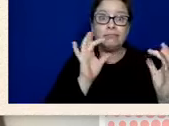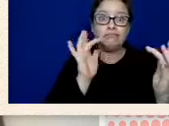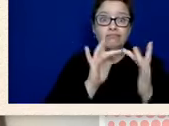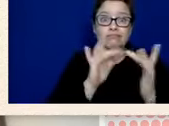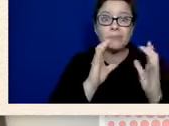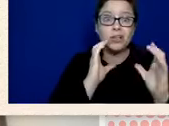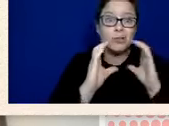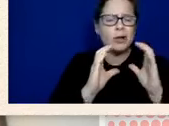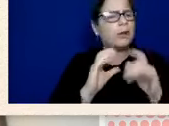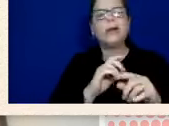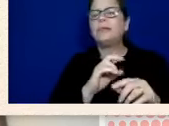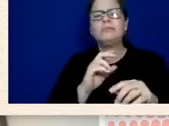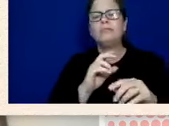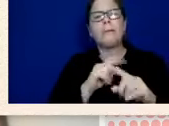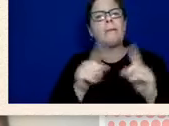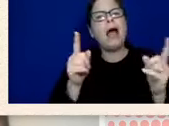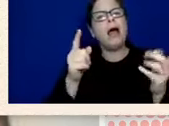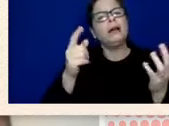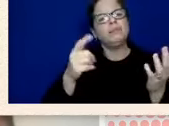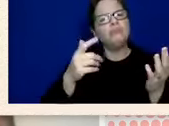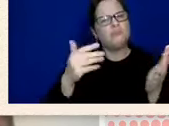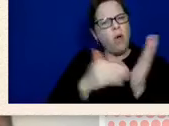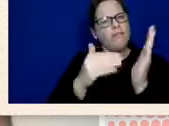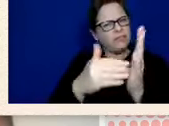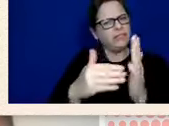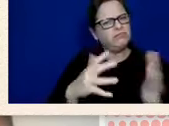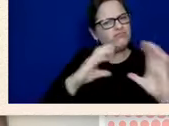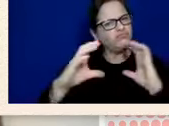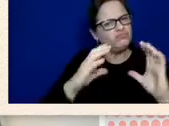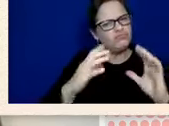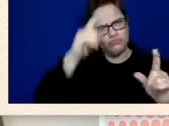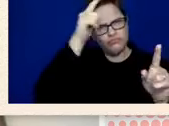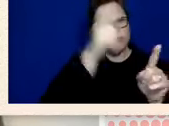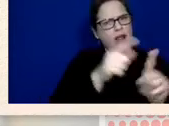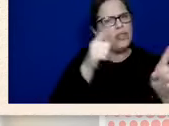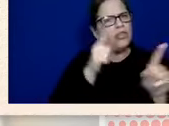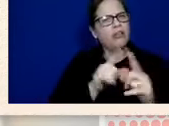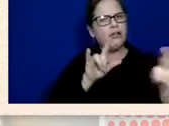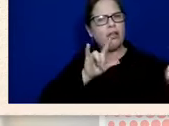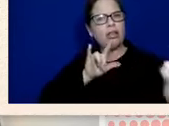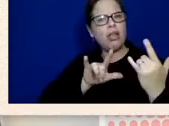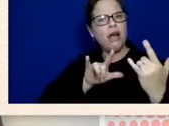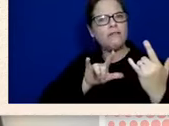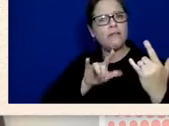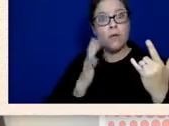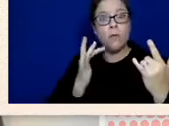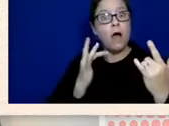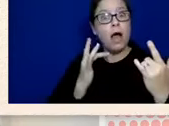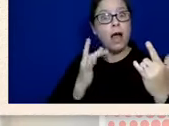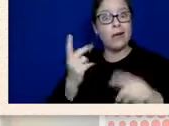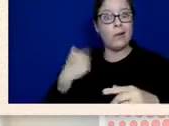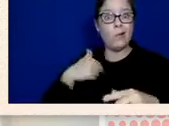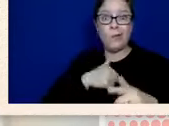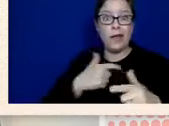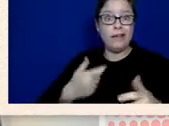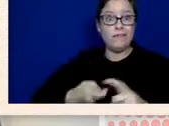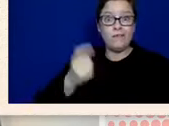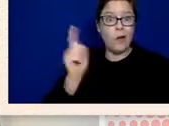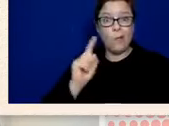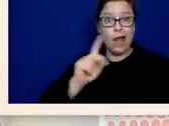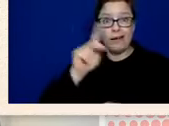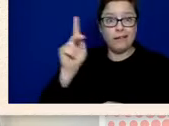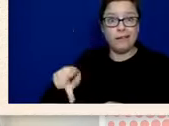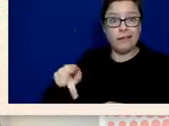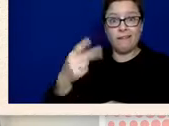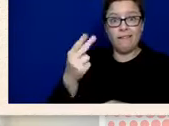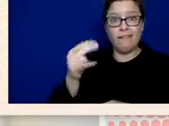do. And we still have that, brotherly love because, hey, we're from the city of brotherly love. So I guess that's